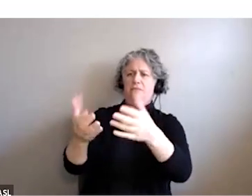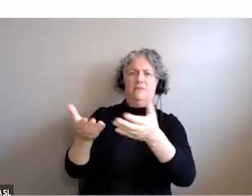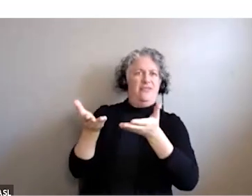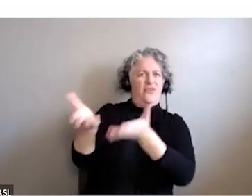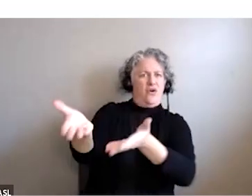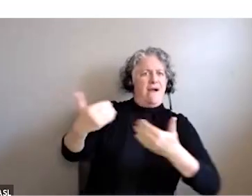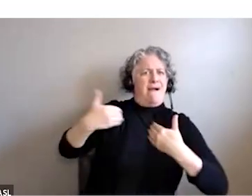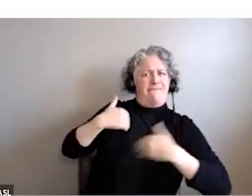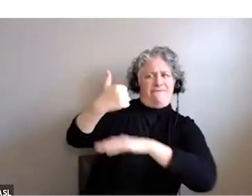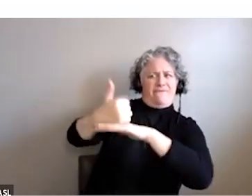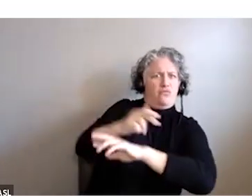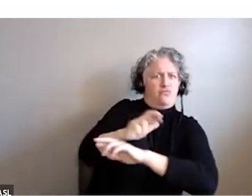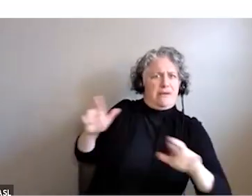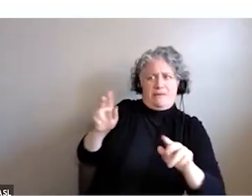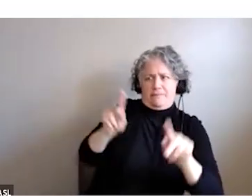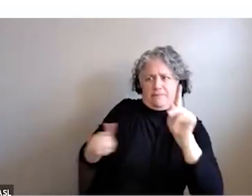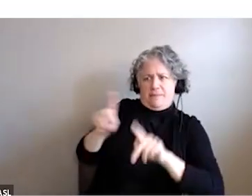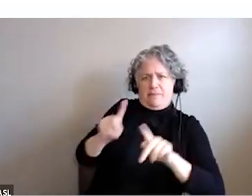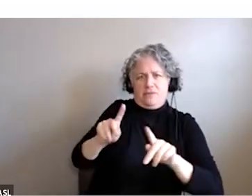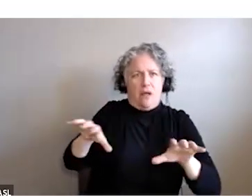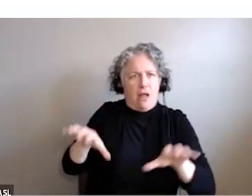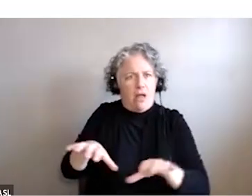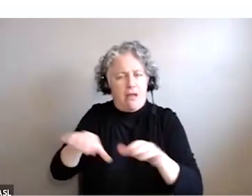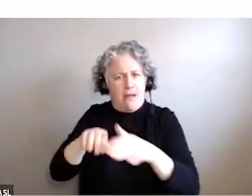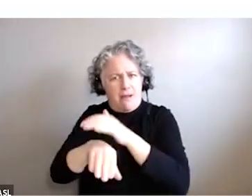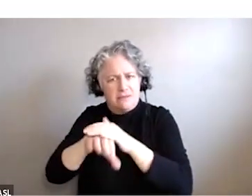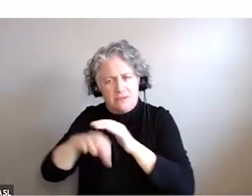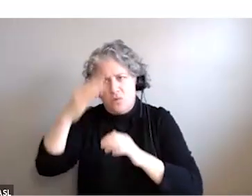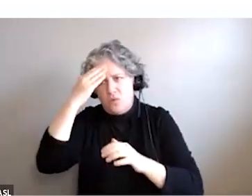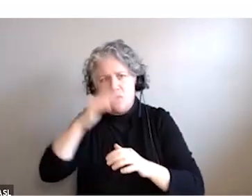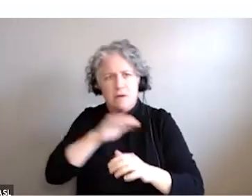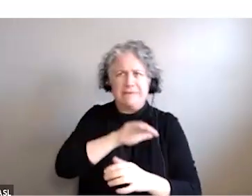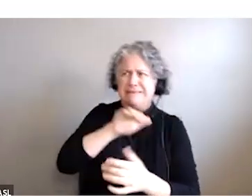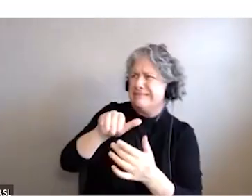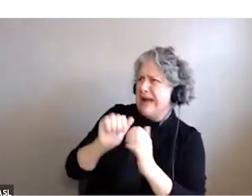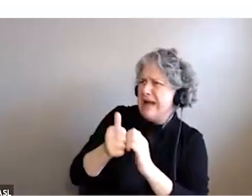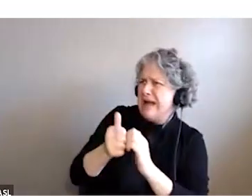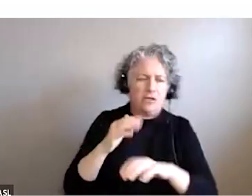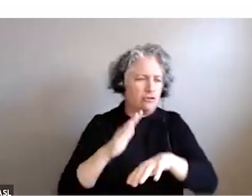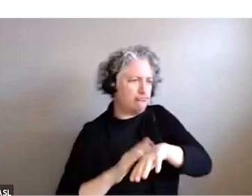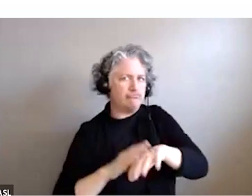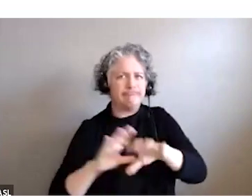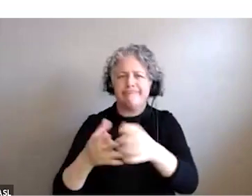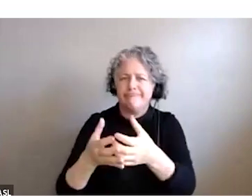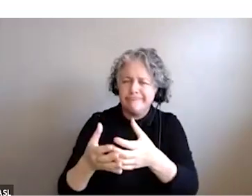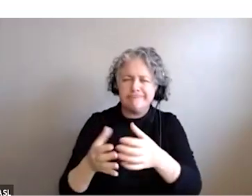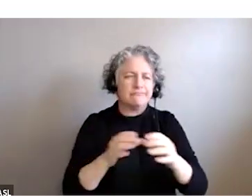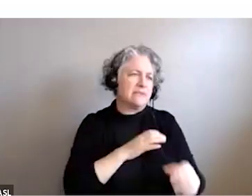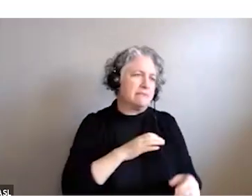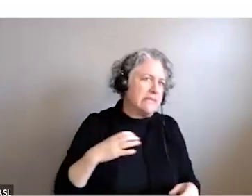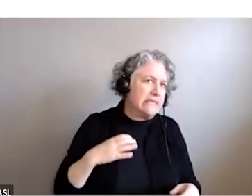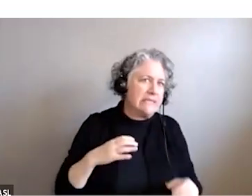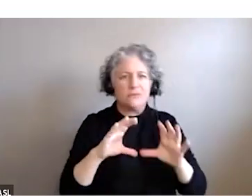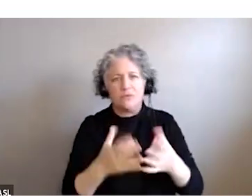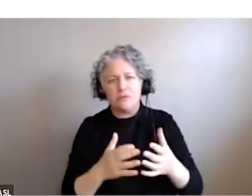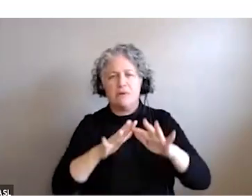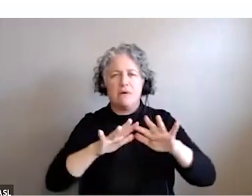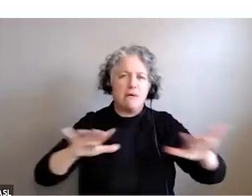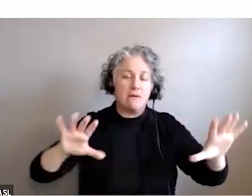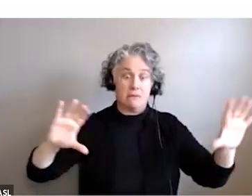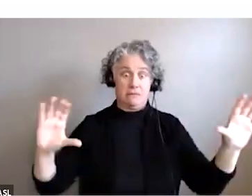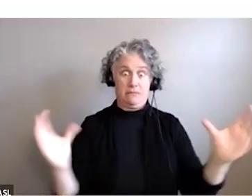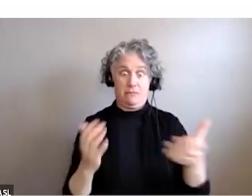place that actually do the work of accessibility, as well as having committees or groups that come together across